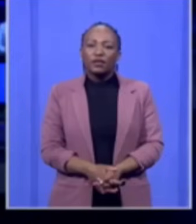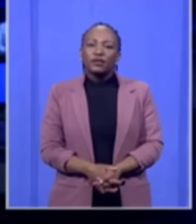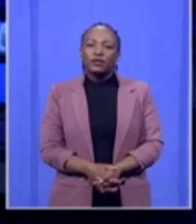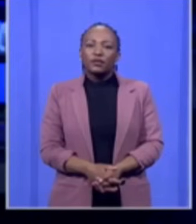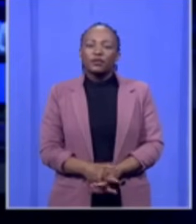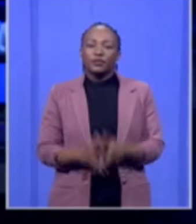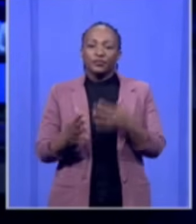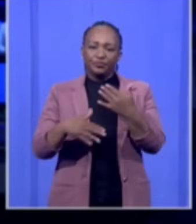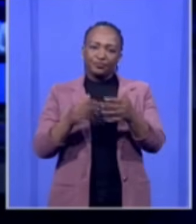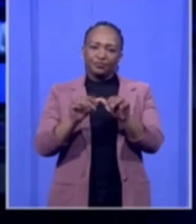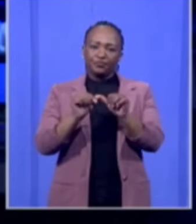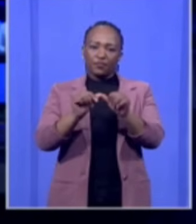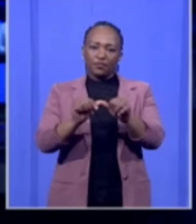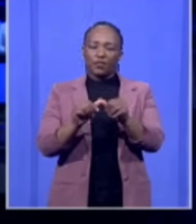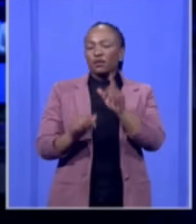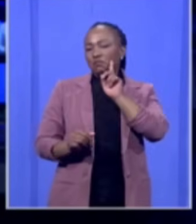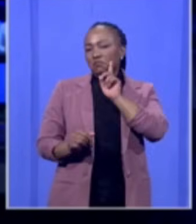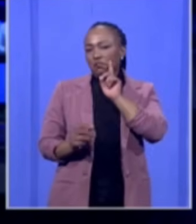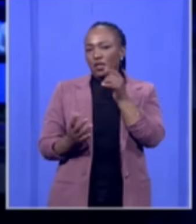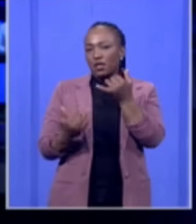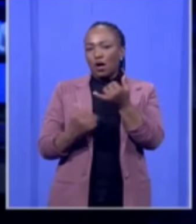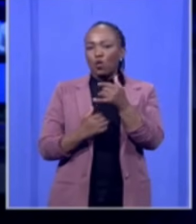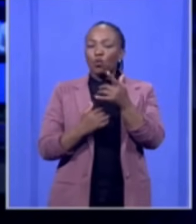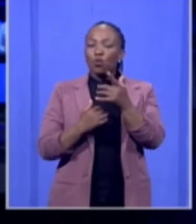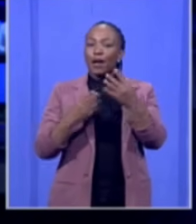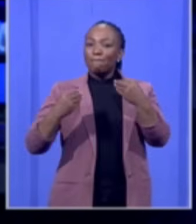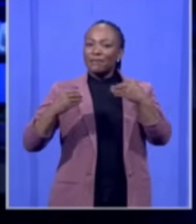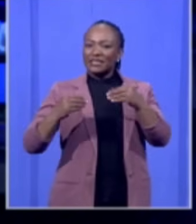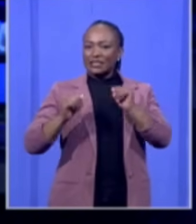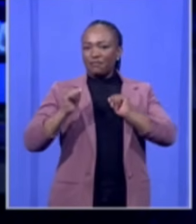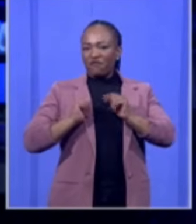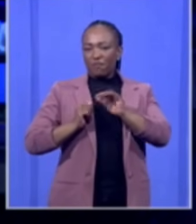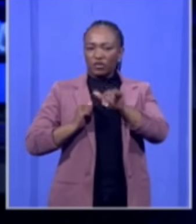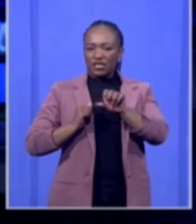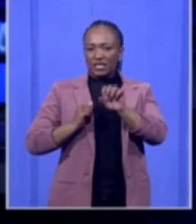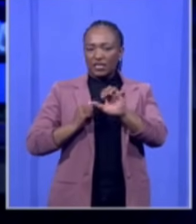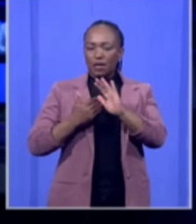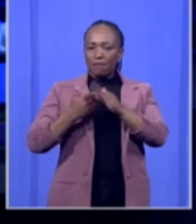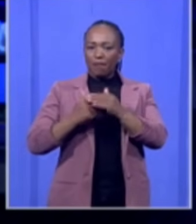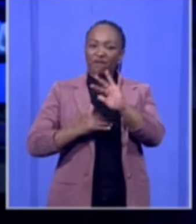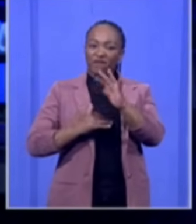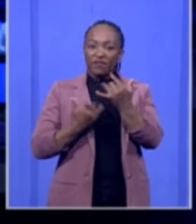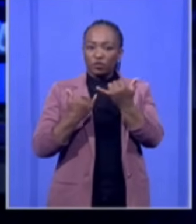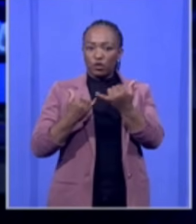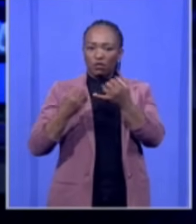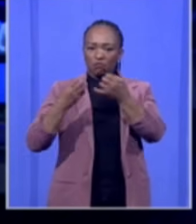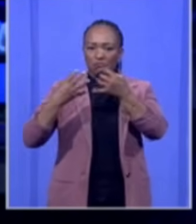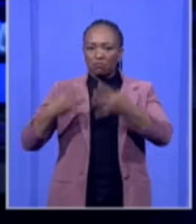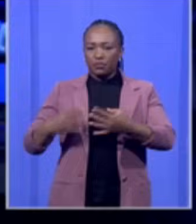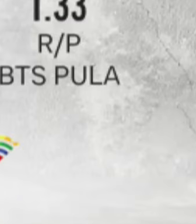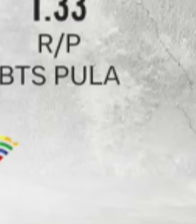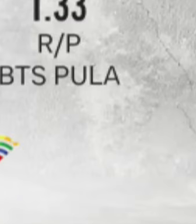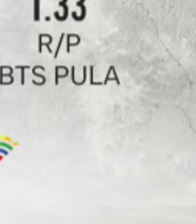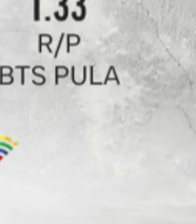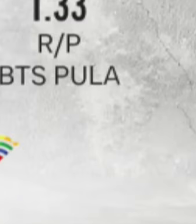Re atela pele jwale mmui ha re bona hore na mebaraka e sebeditse jwang ha JSE e ne kwala hore nya bohlano thapameng ena.